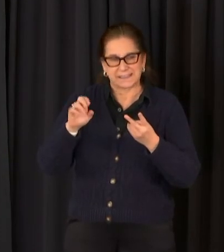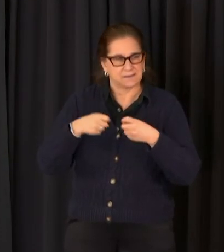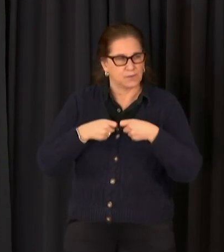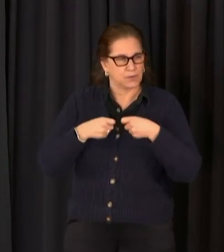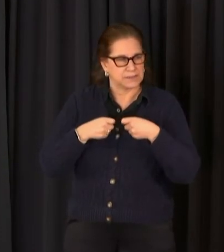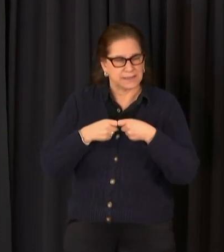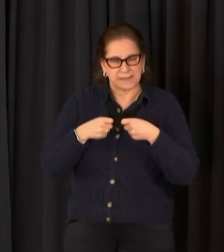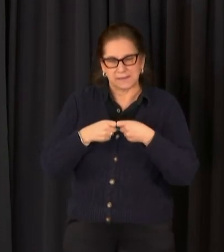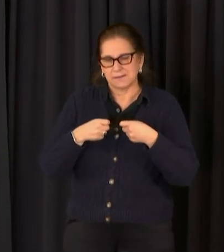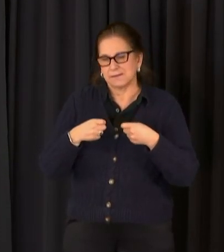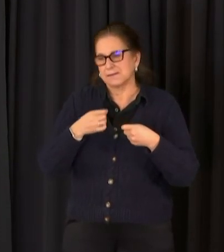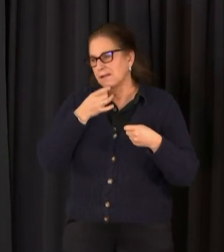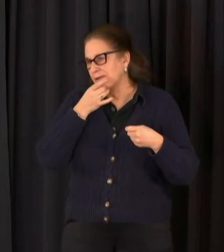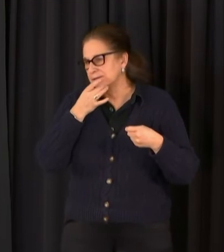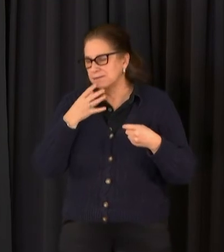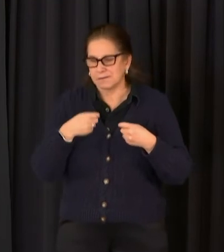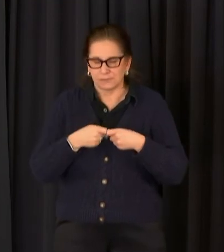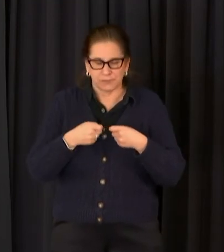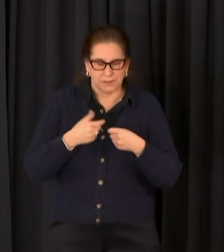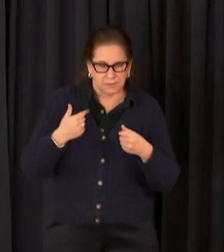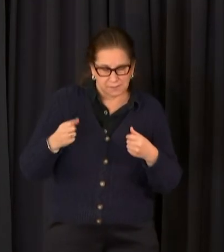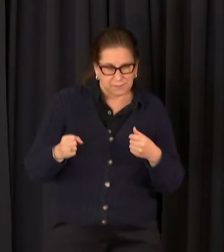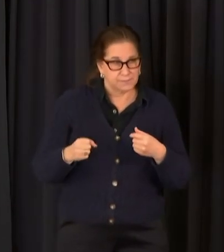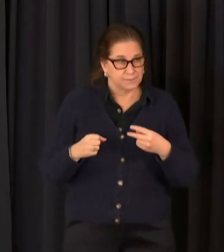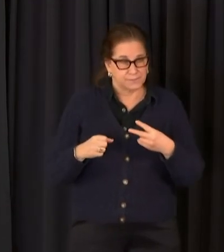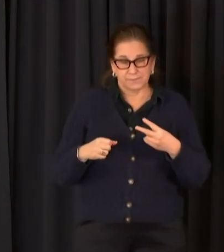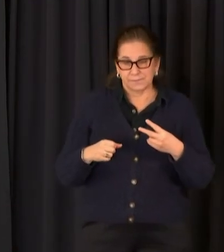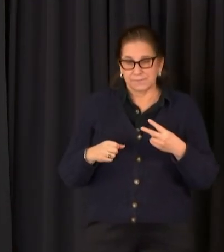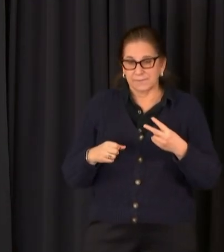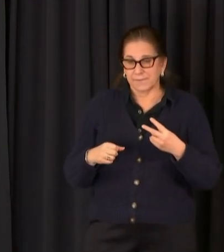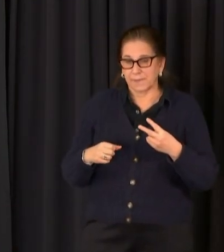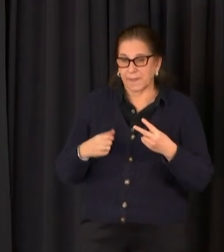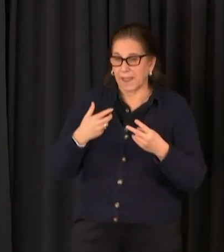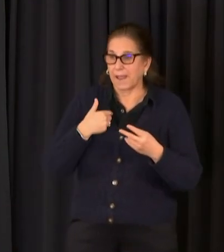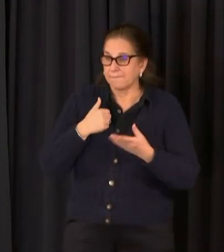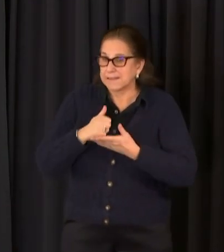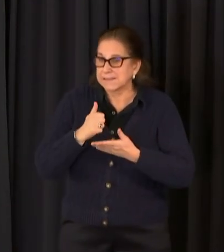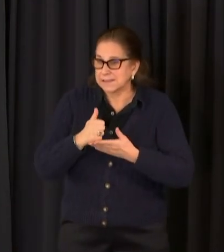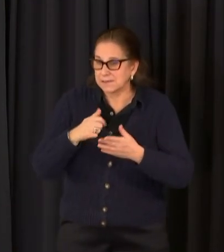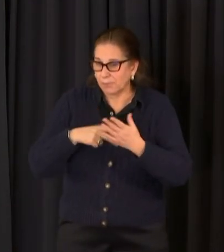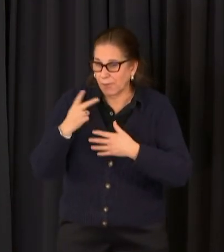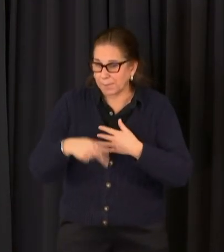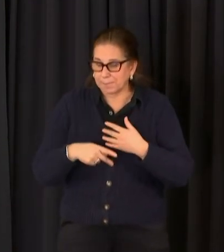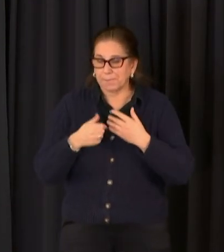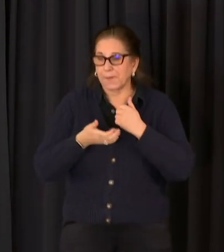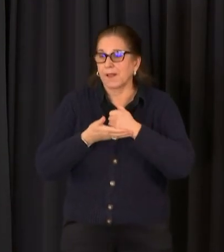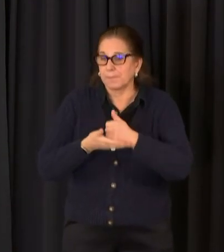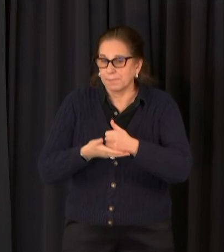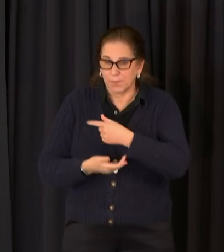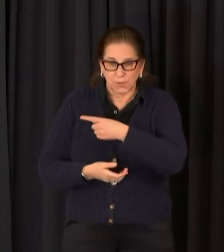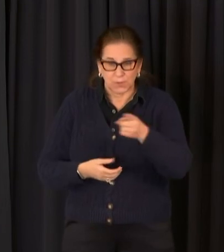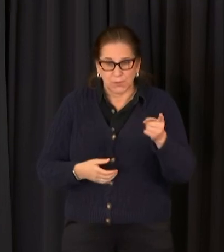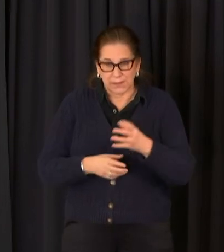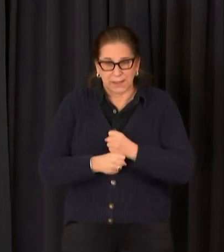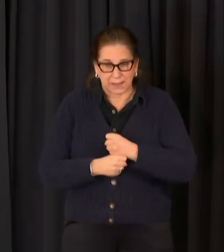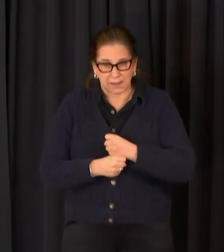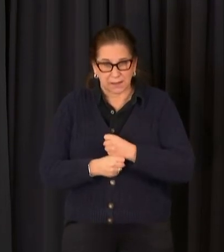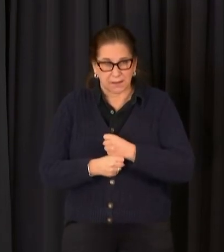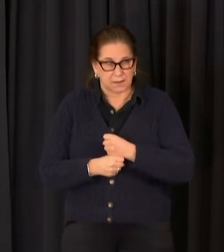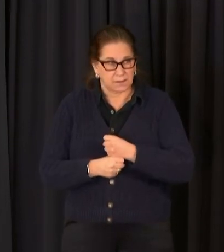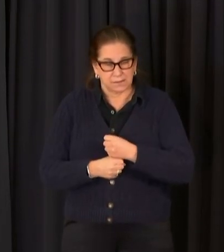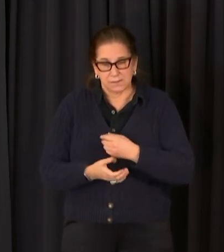know that there's help out there for you, and you need to begin to engage it. In November, we announced